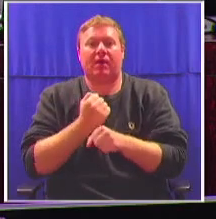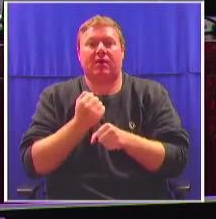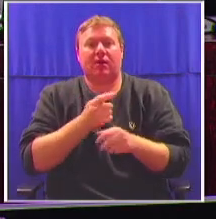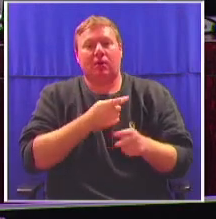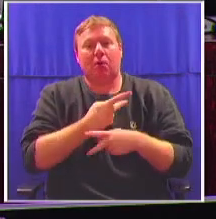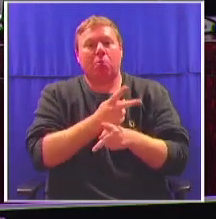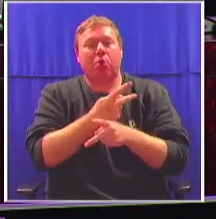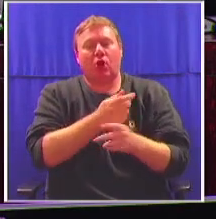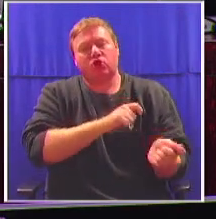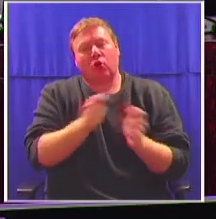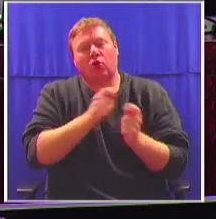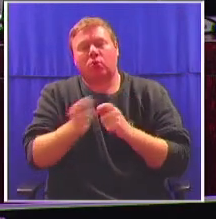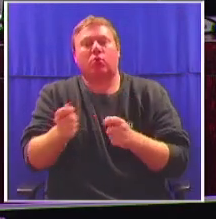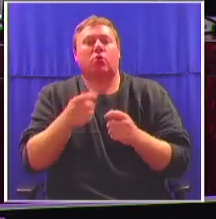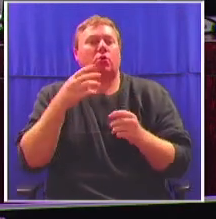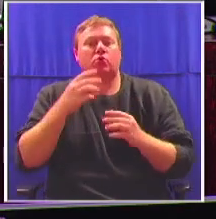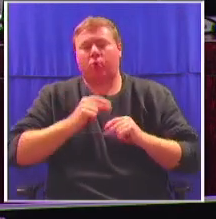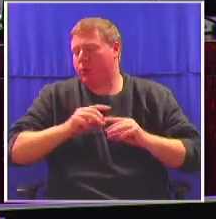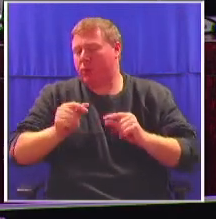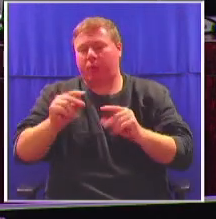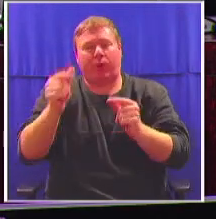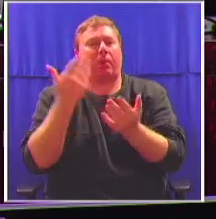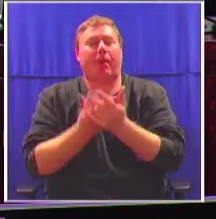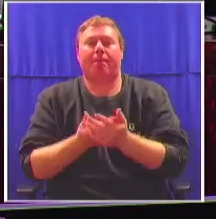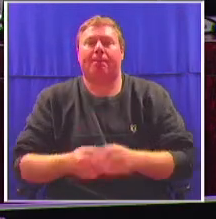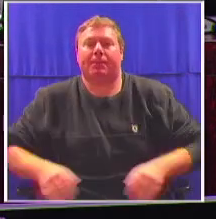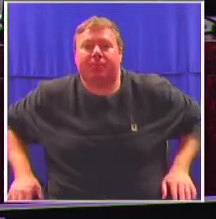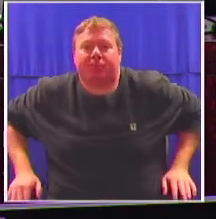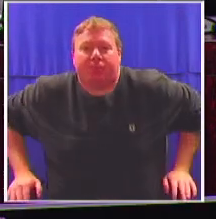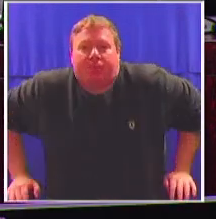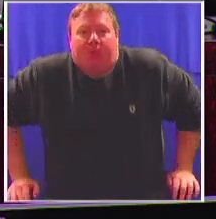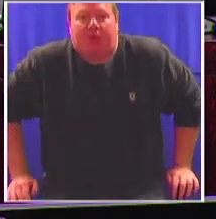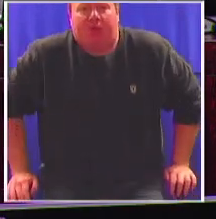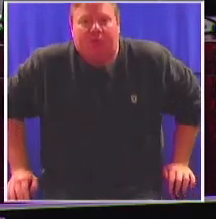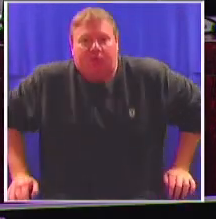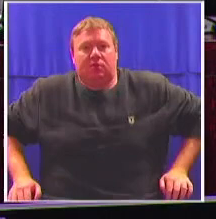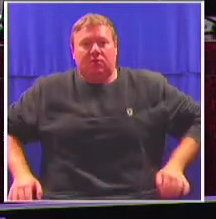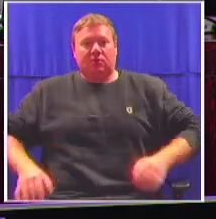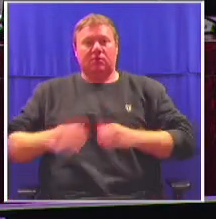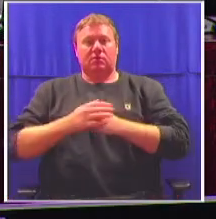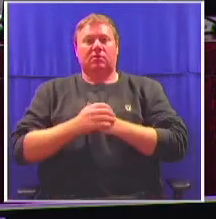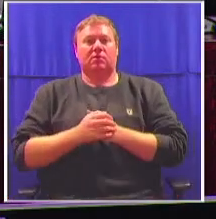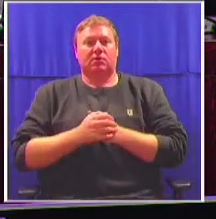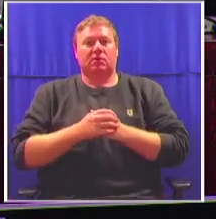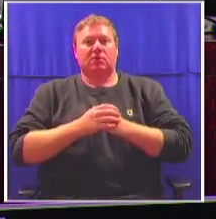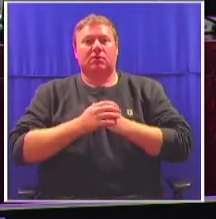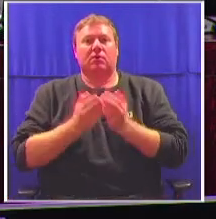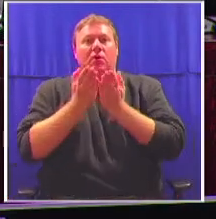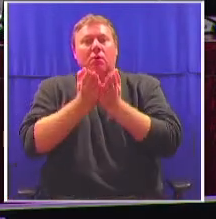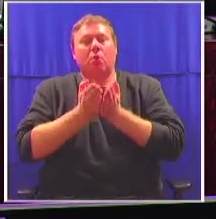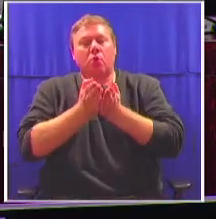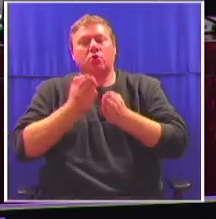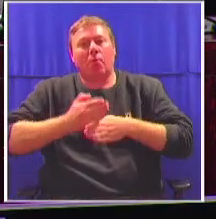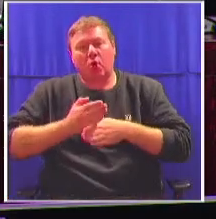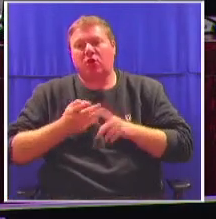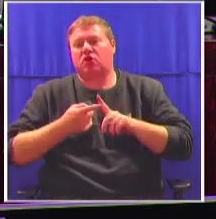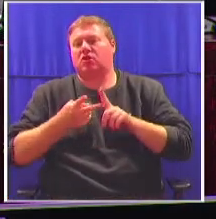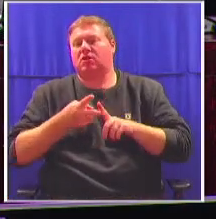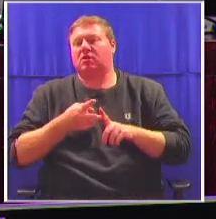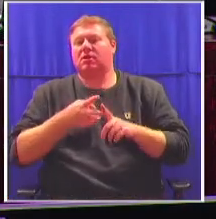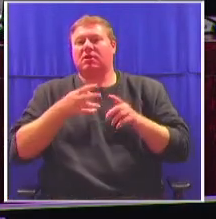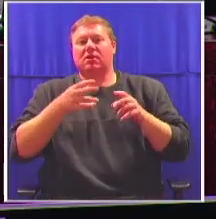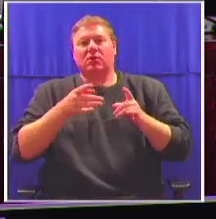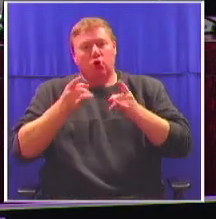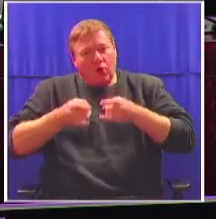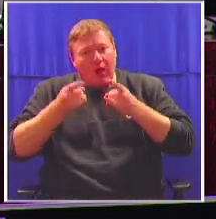system. To address the challenges in freight, rail, and port operations, we